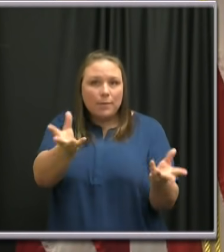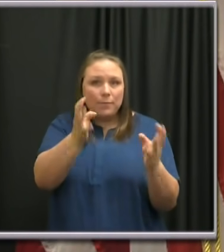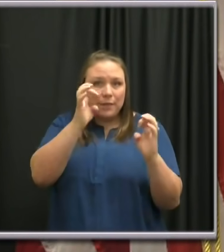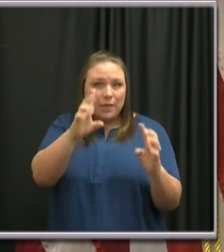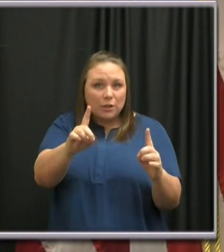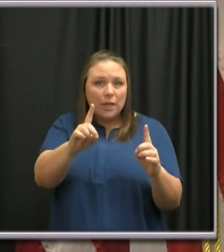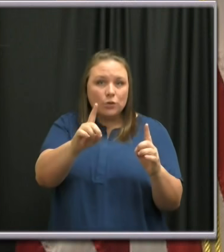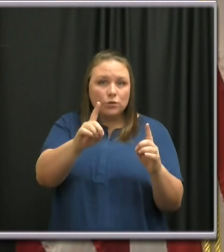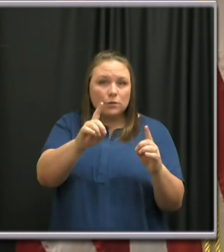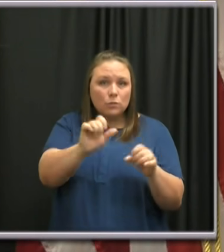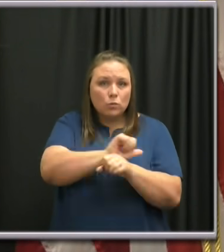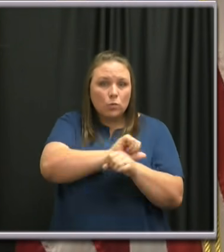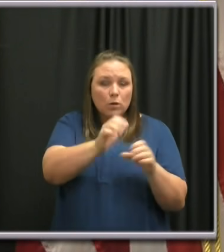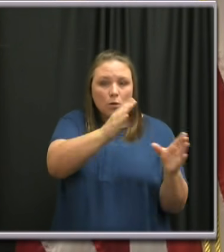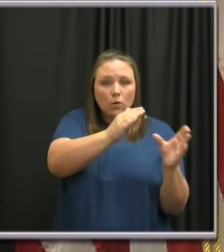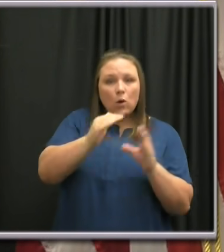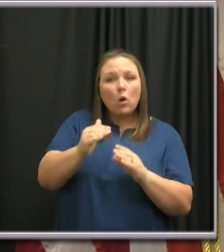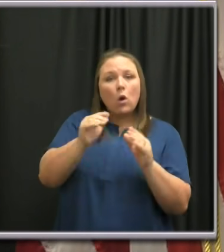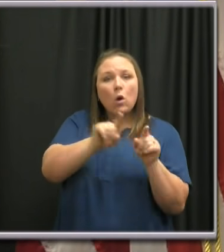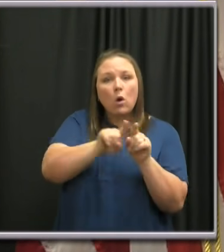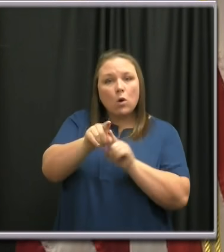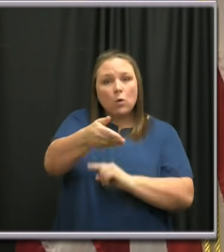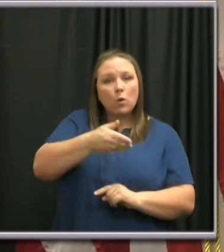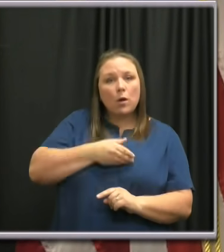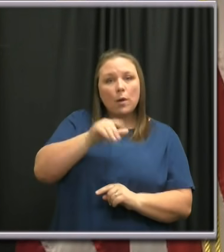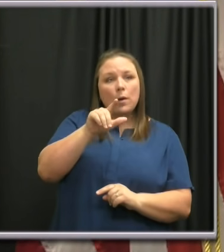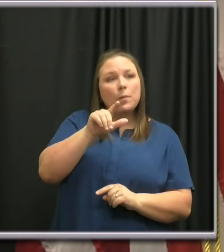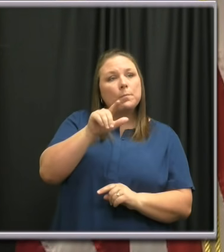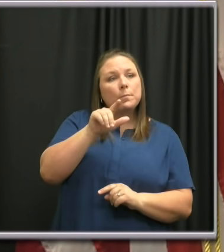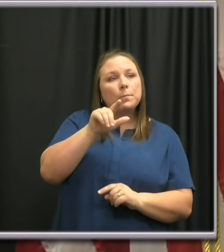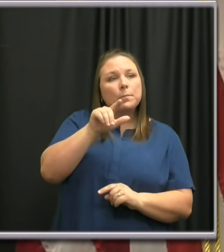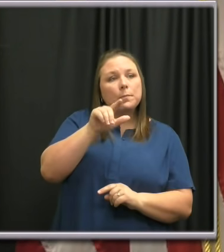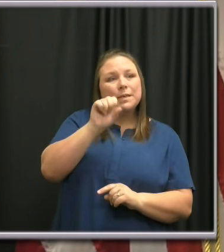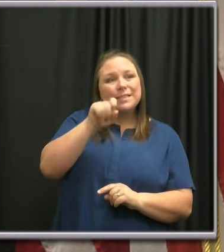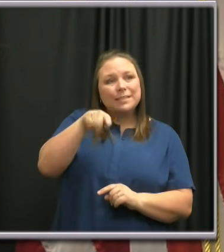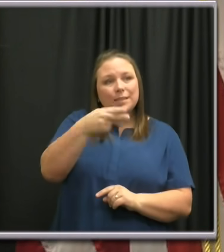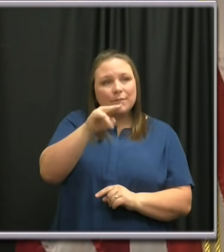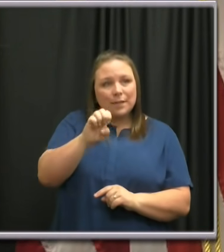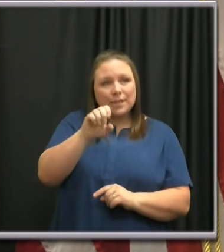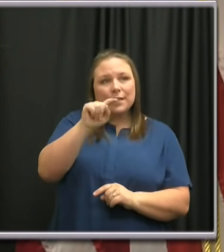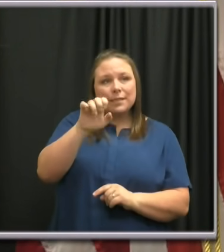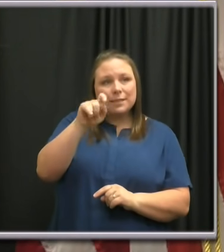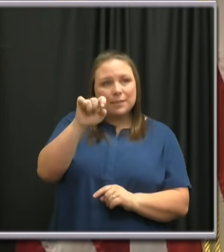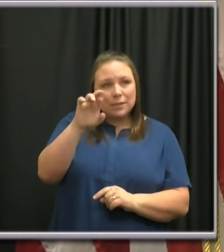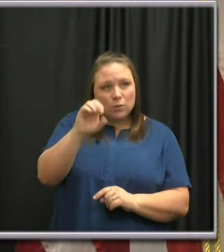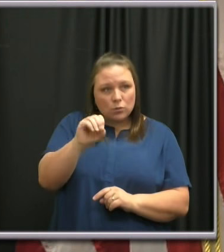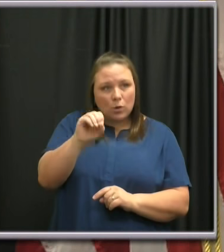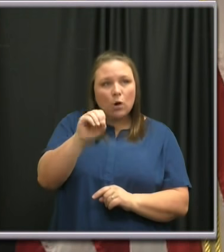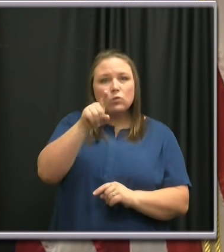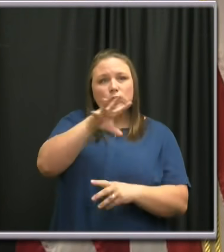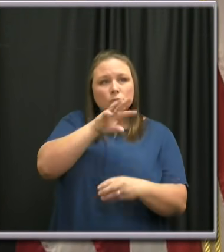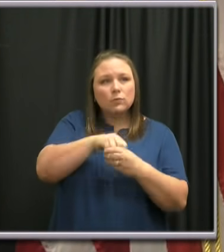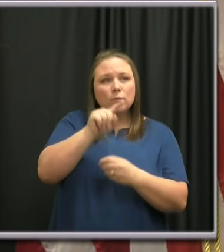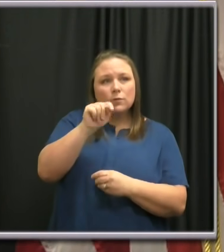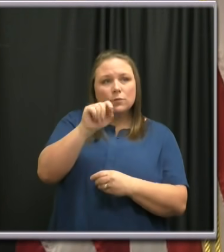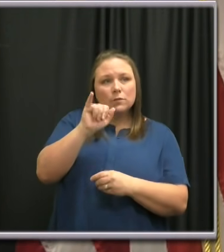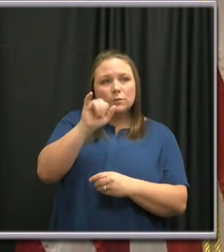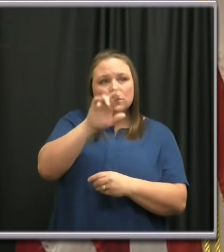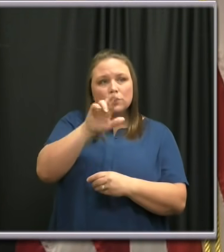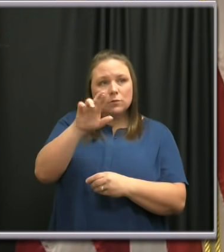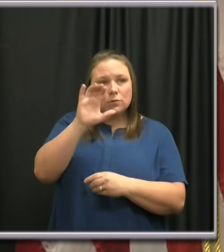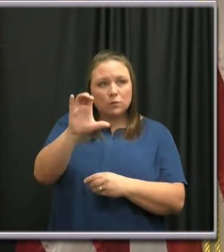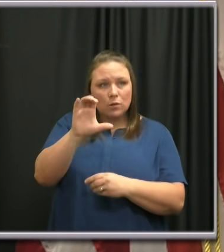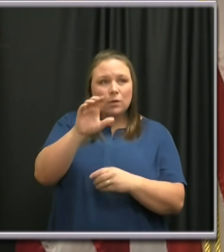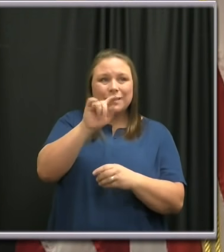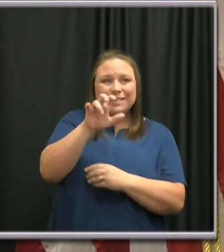to welcome Stephanie Titro, co-executive director of TURC, the Tennessee Immigrant and Refugee Rights Coalition, who